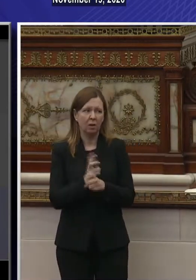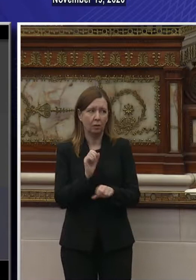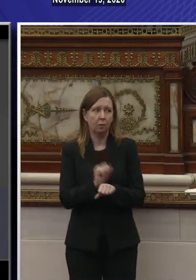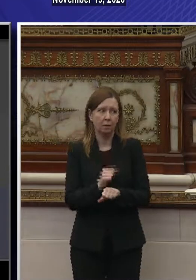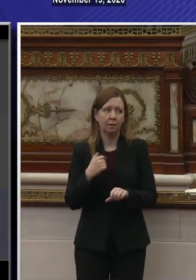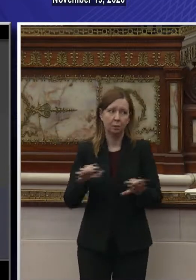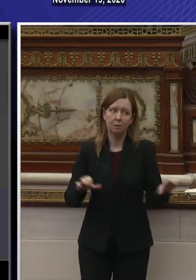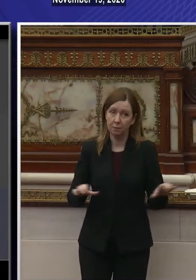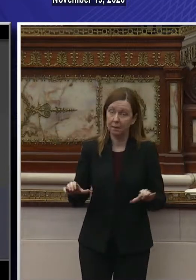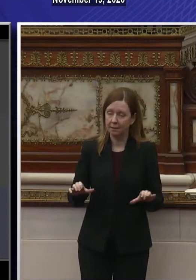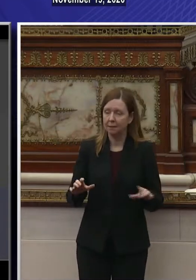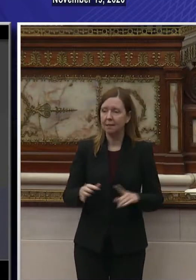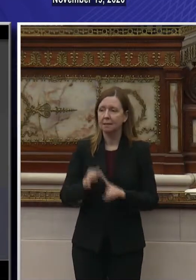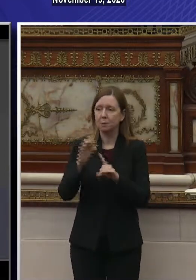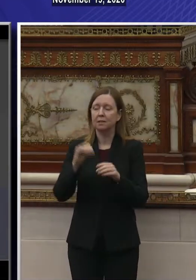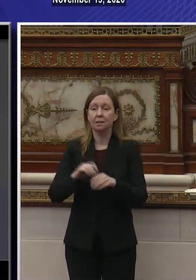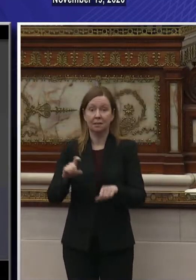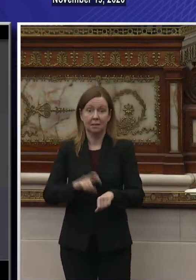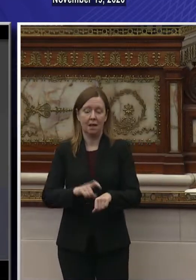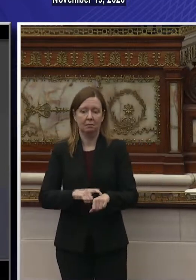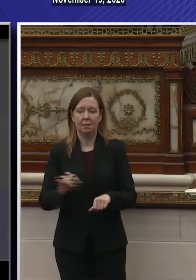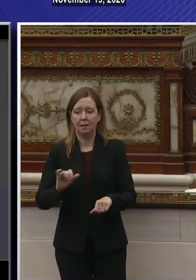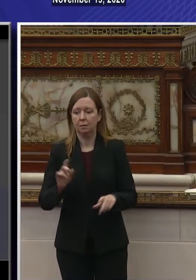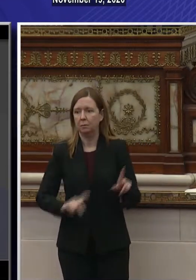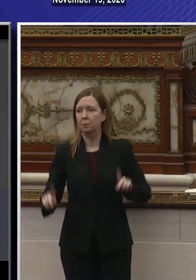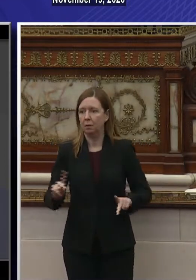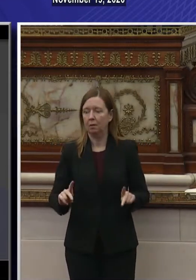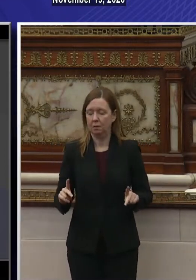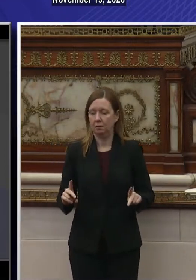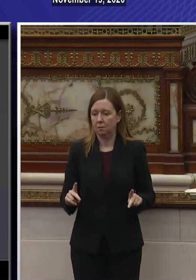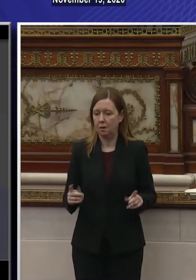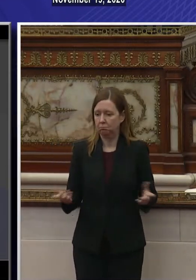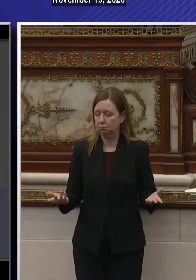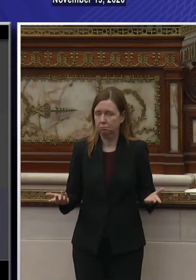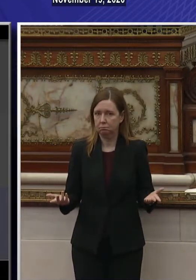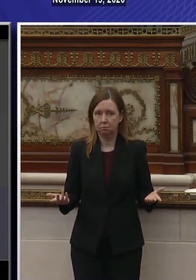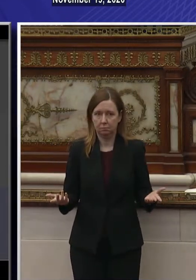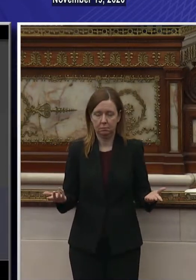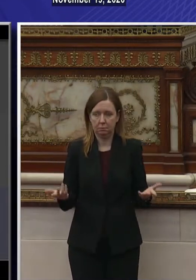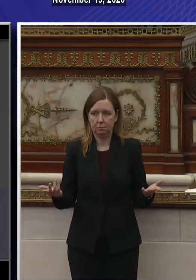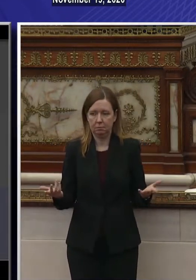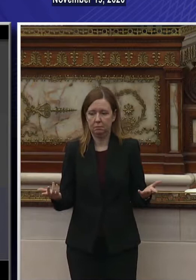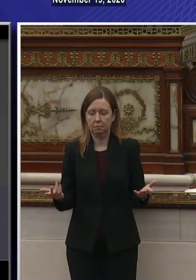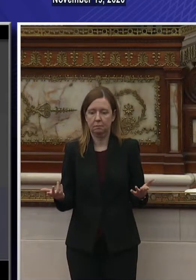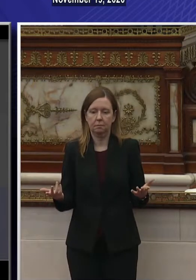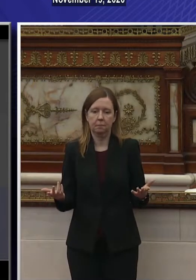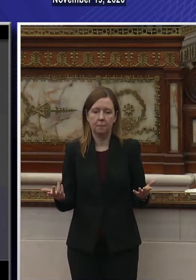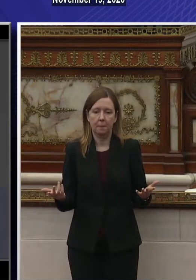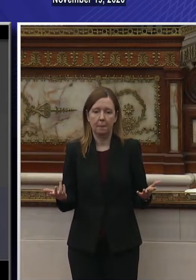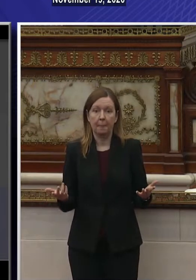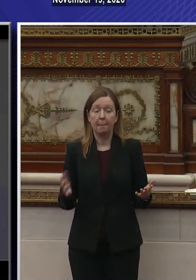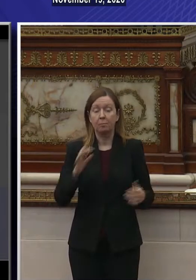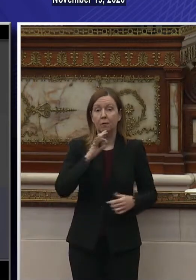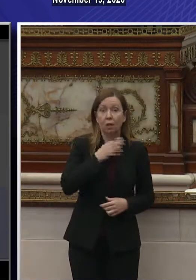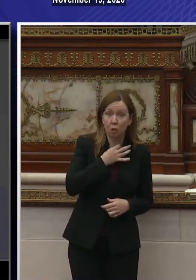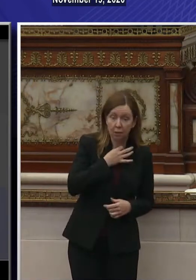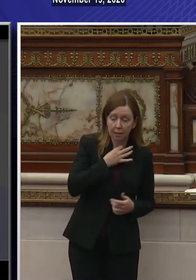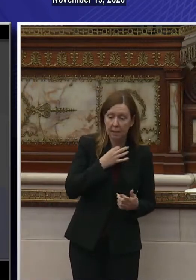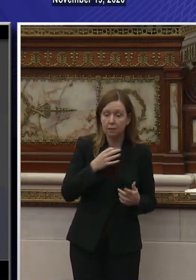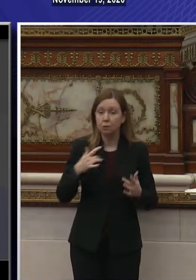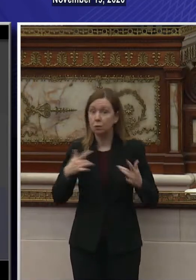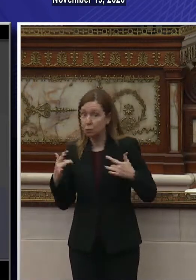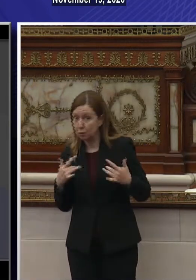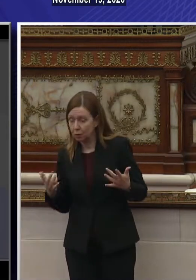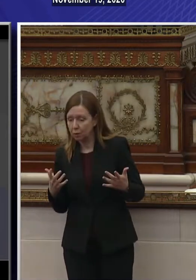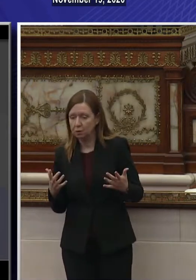that we're doing, and especially in a time when people are either curious and